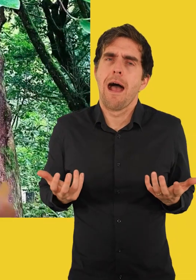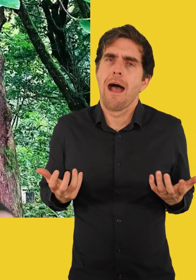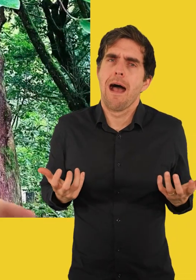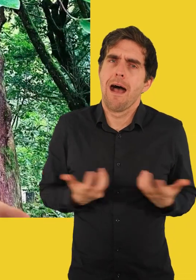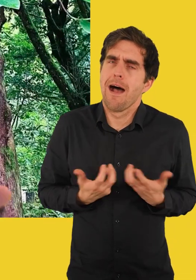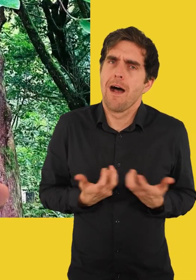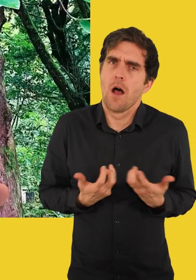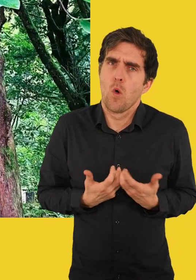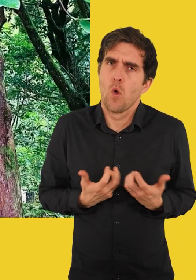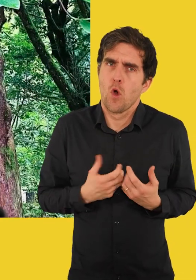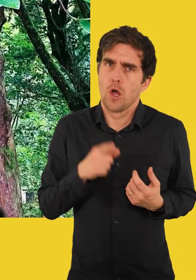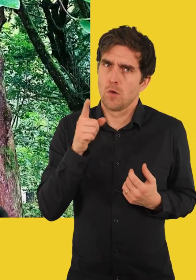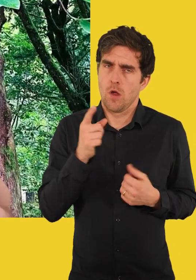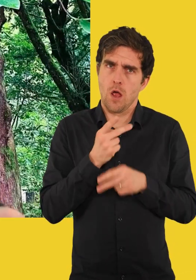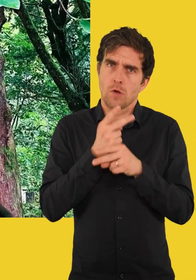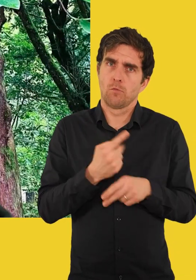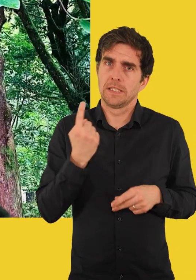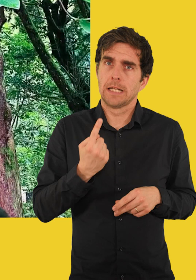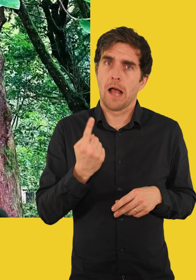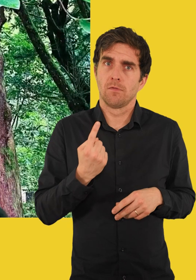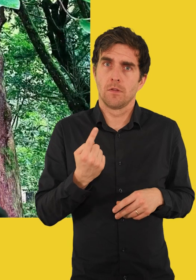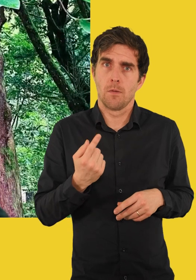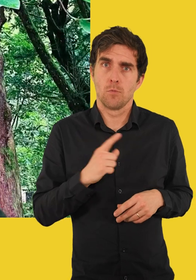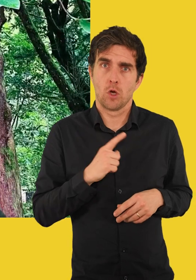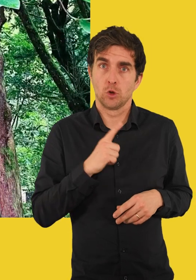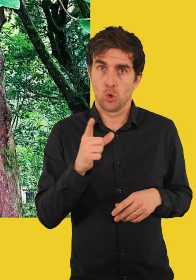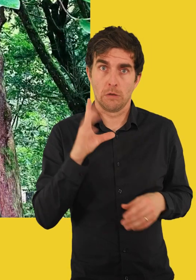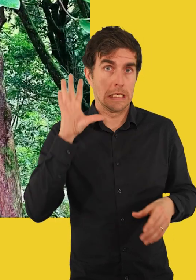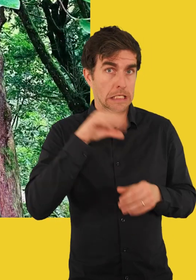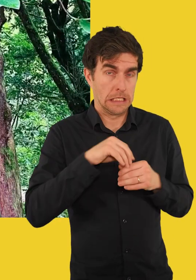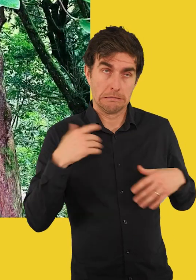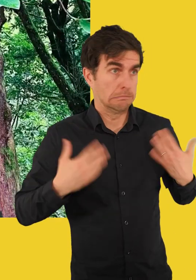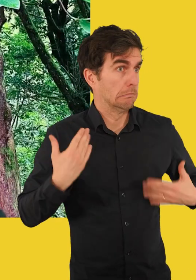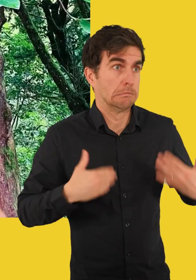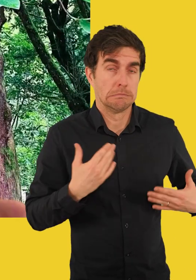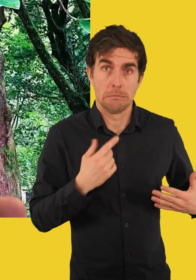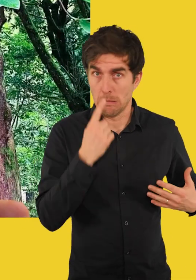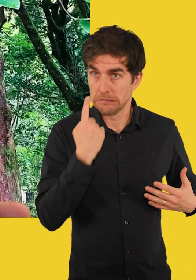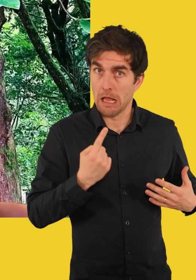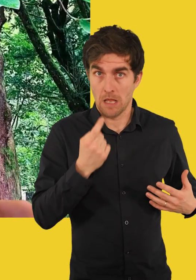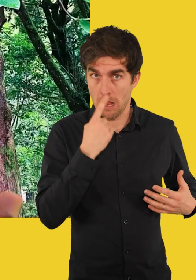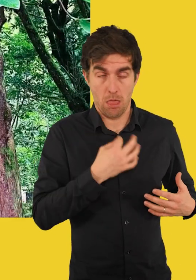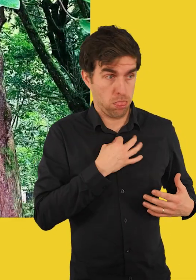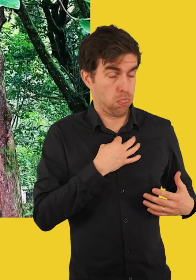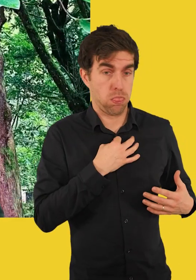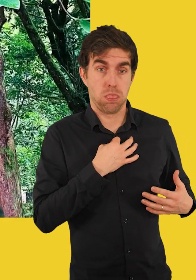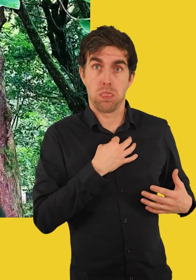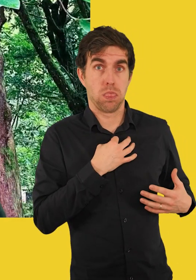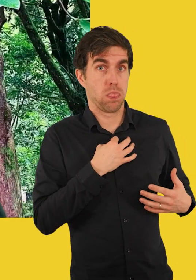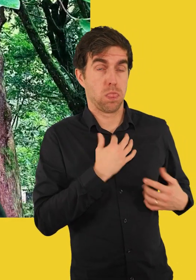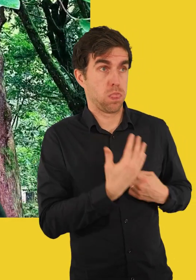look after yourself when leading in a space that might also make you vulnerable personally?